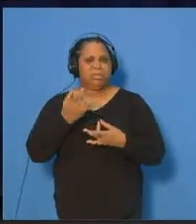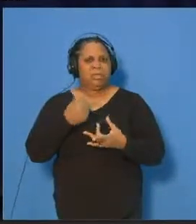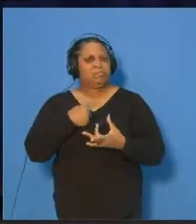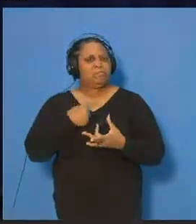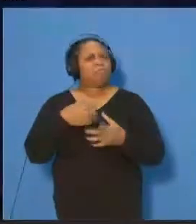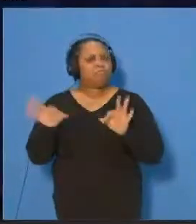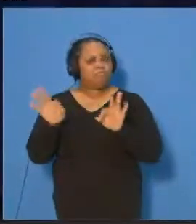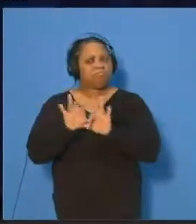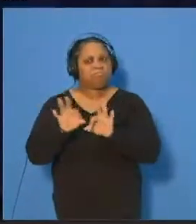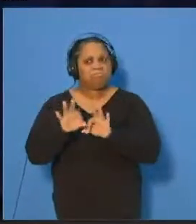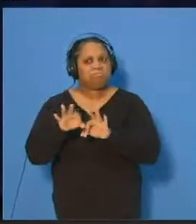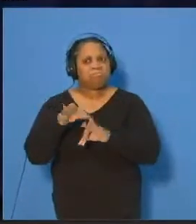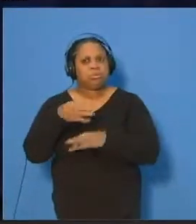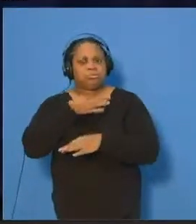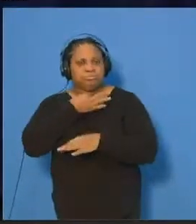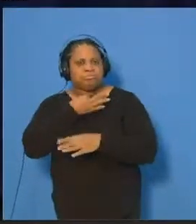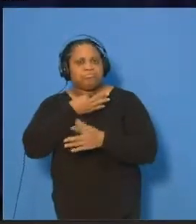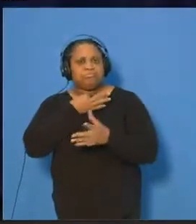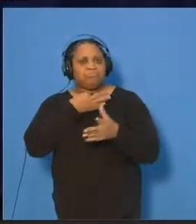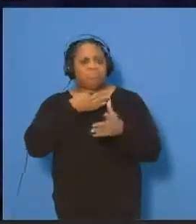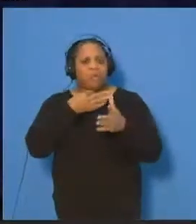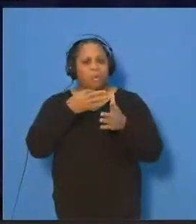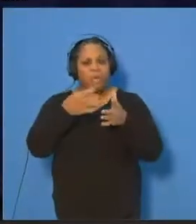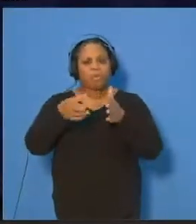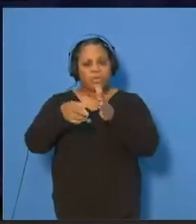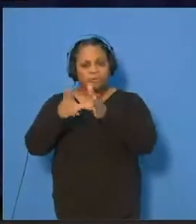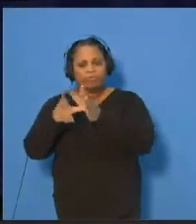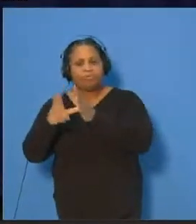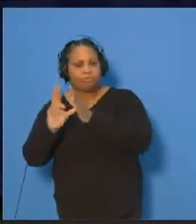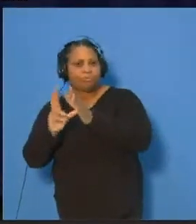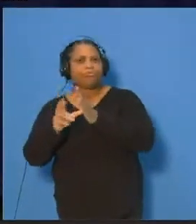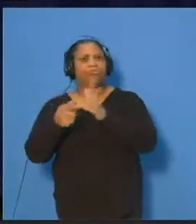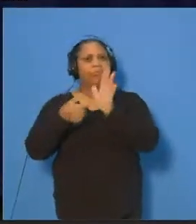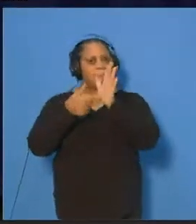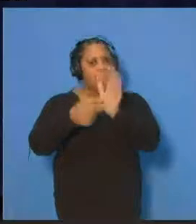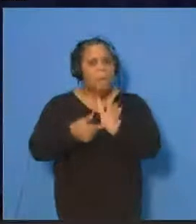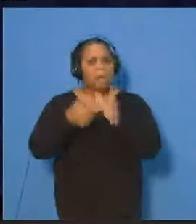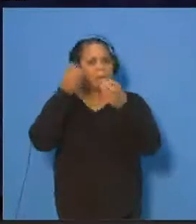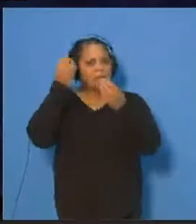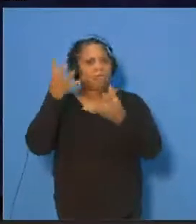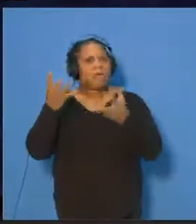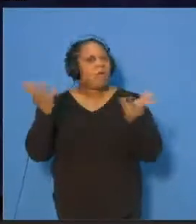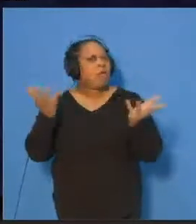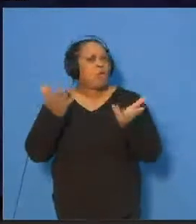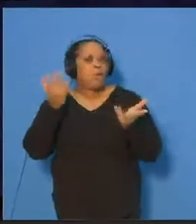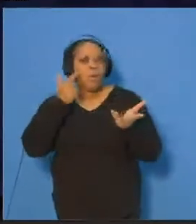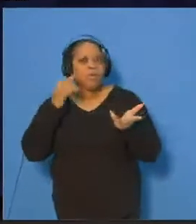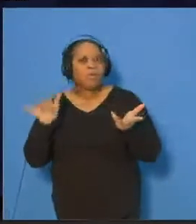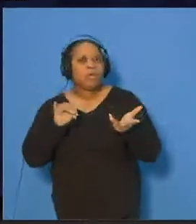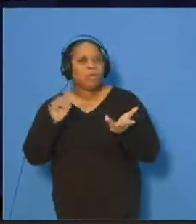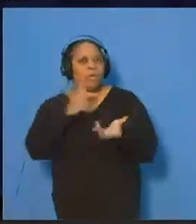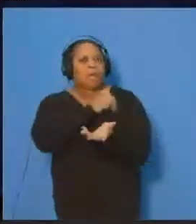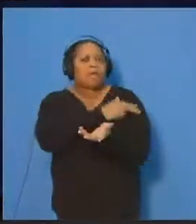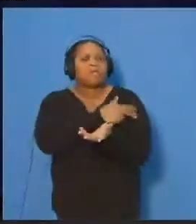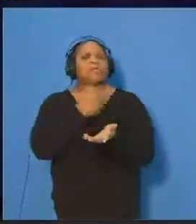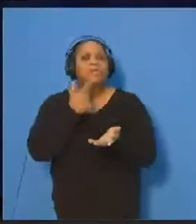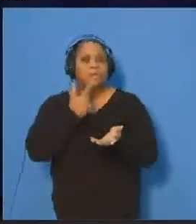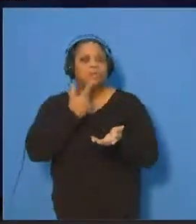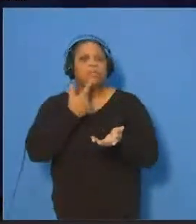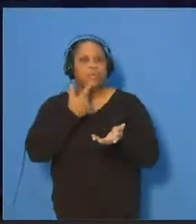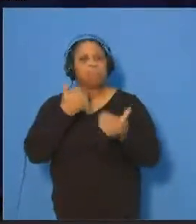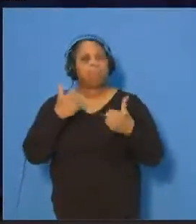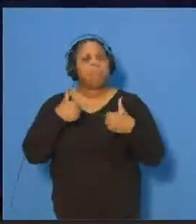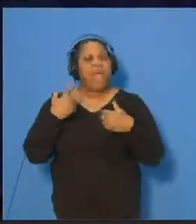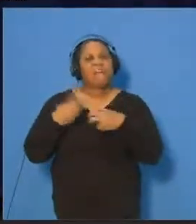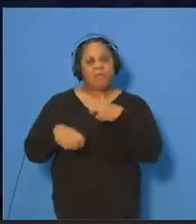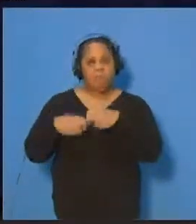had said when we went over the preliminary modeling information, is what exactly is that threshold where the hospital will say that we will have a